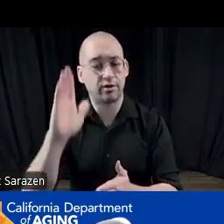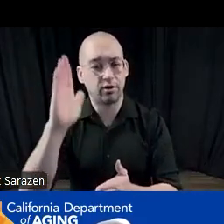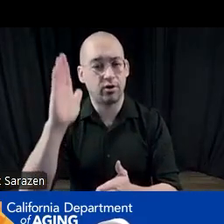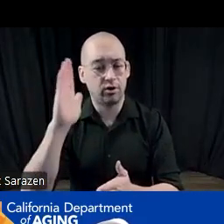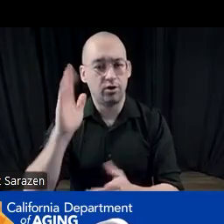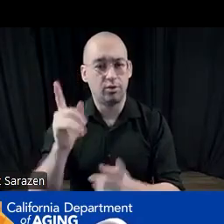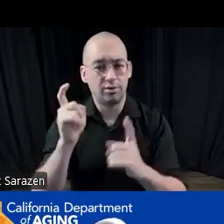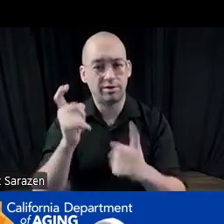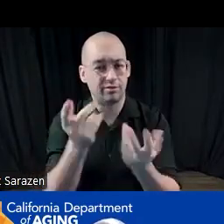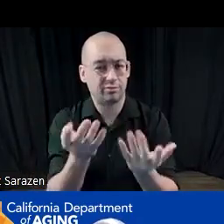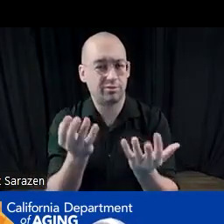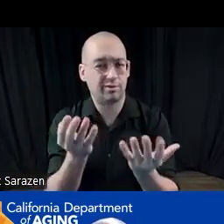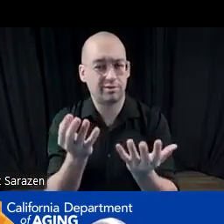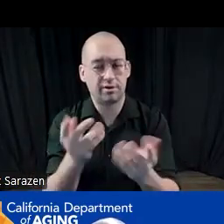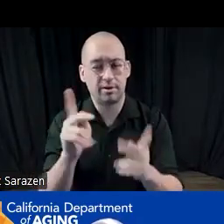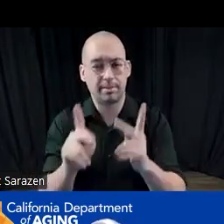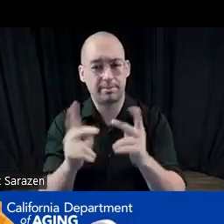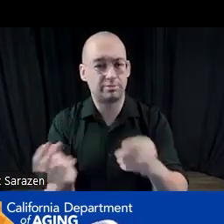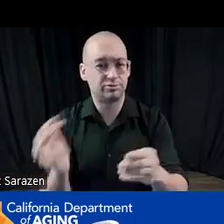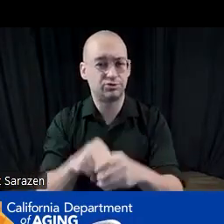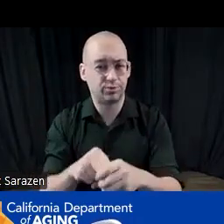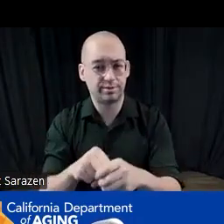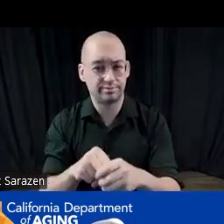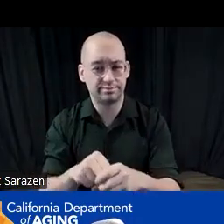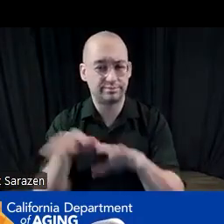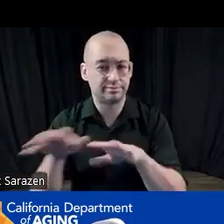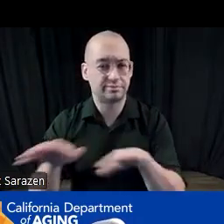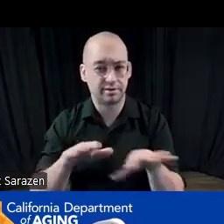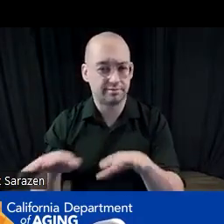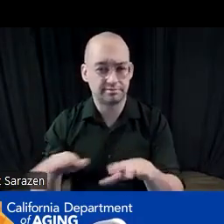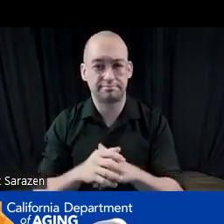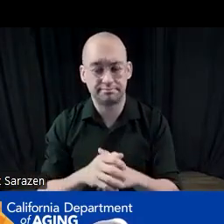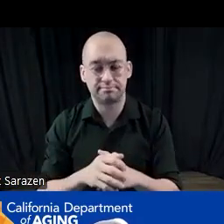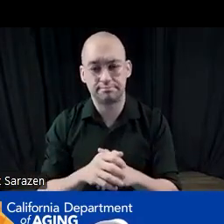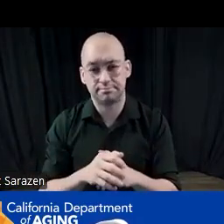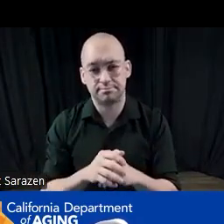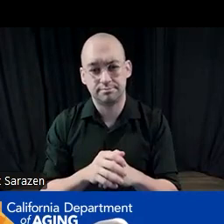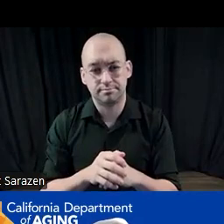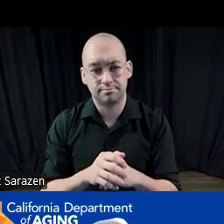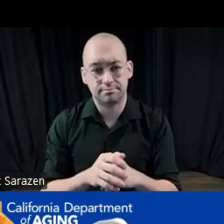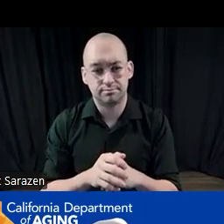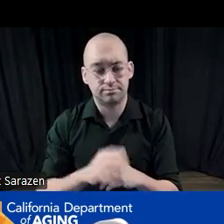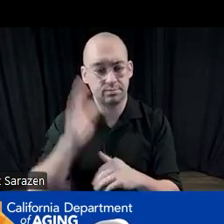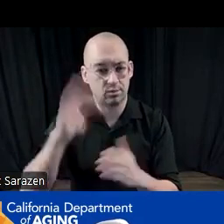minutes for people to log on and get settled, and we will get right into our business.